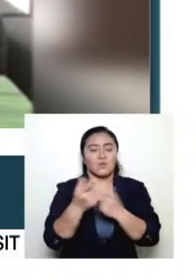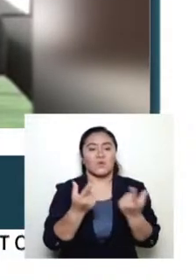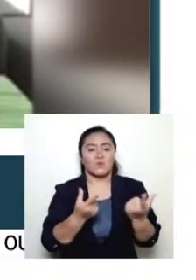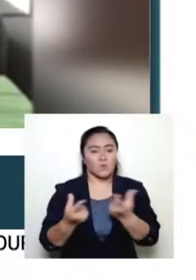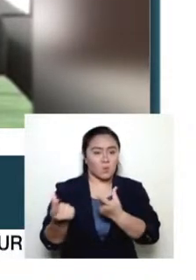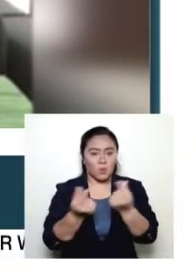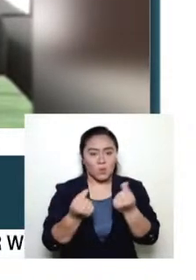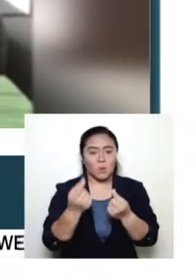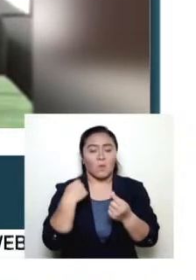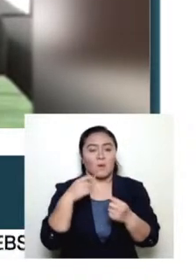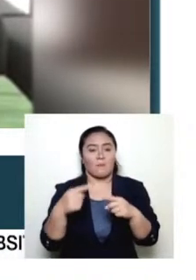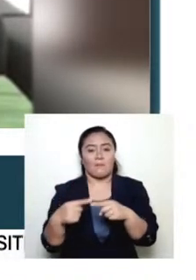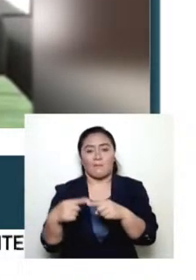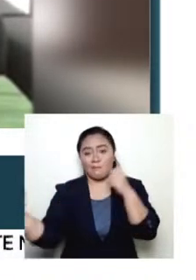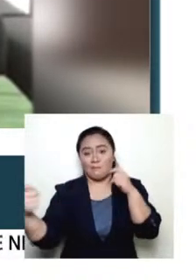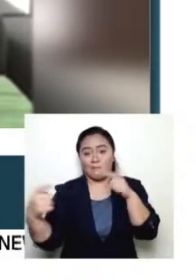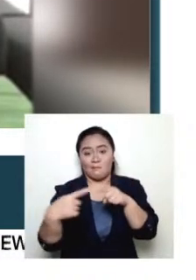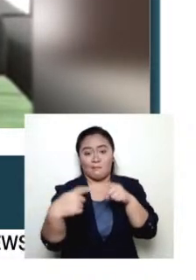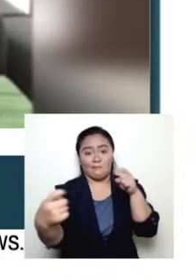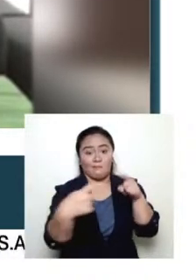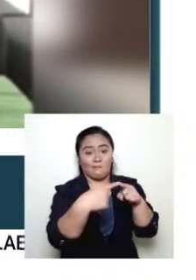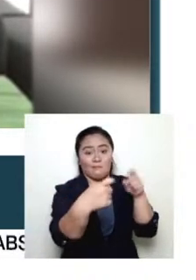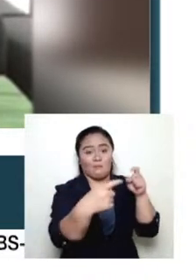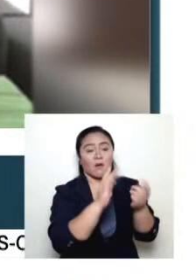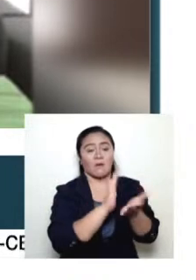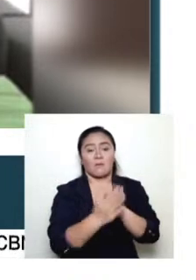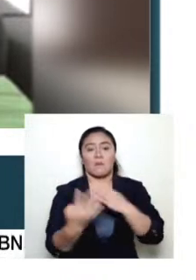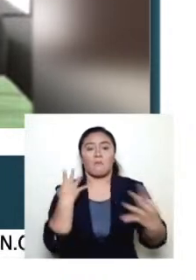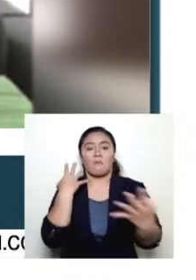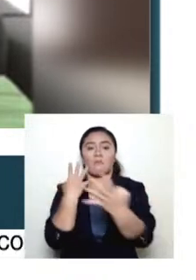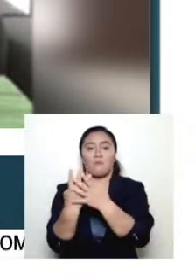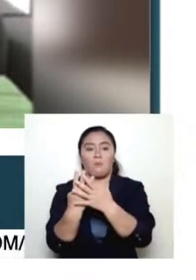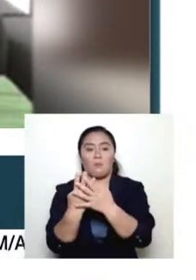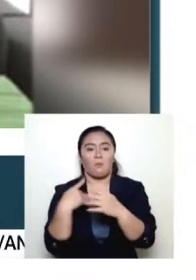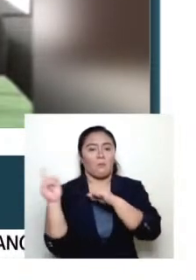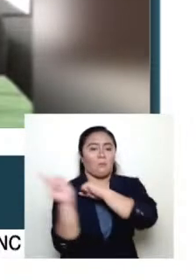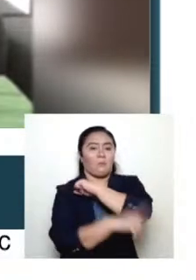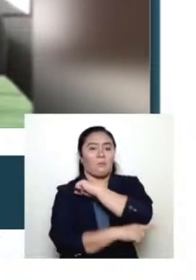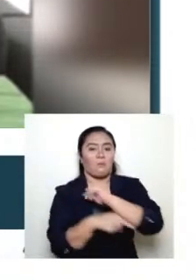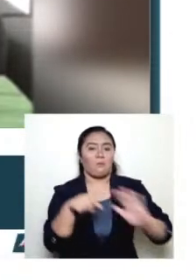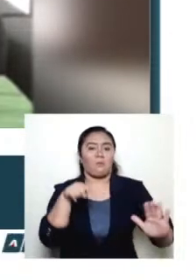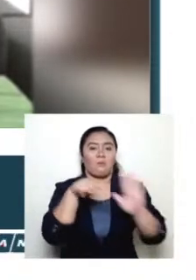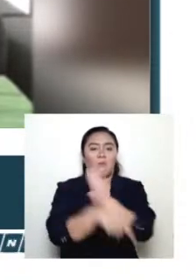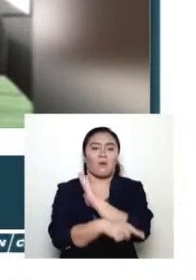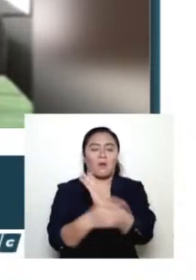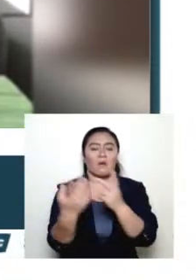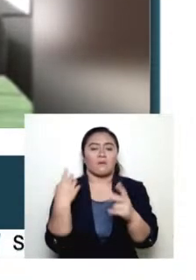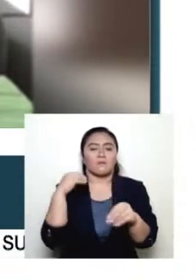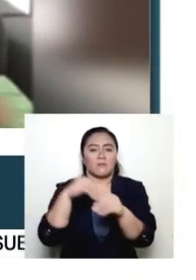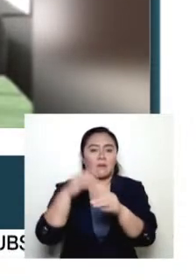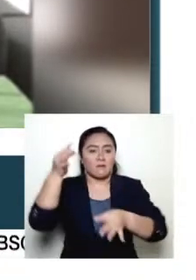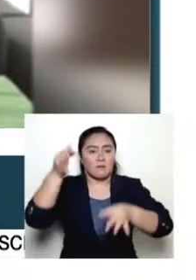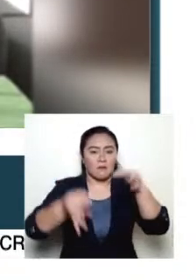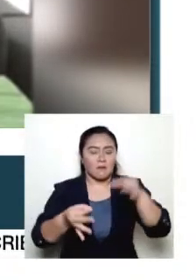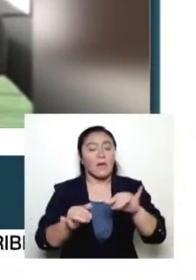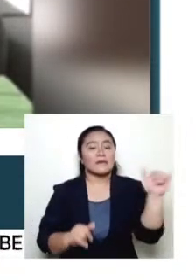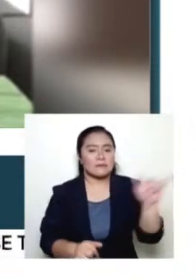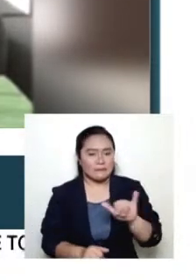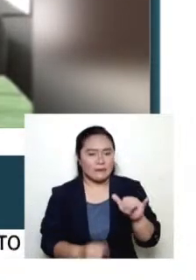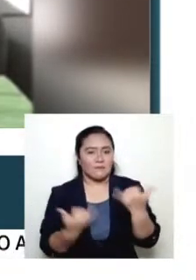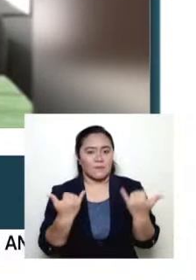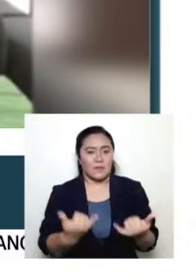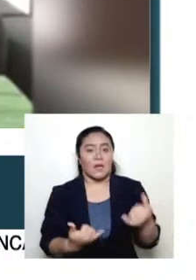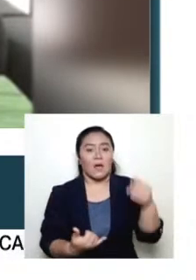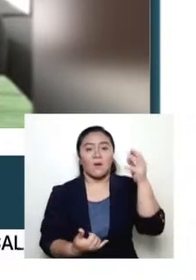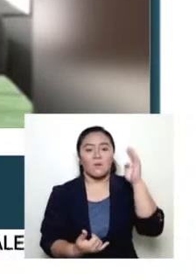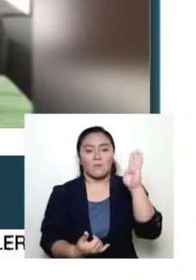opposition, ayaw mo mag-agree sa akin, kulong ka, patay ka, kasuhan ka. The same thing with Marcos now. And he's saying unity,